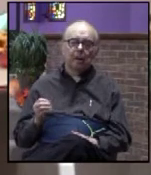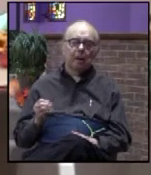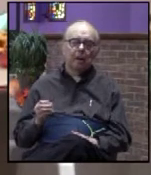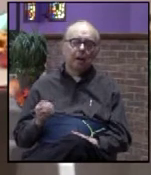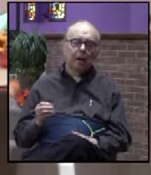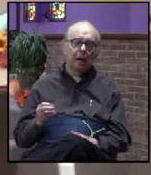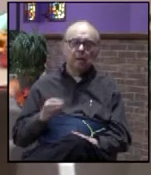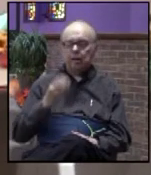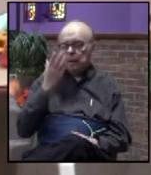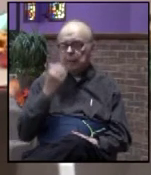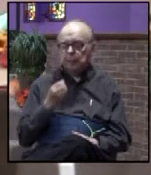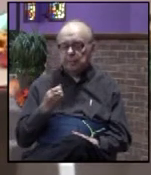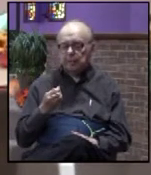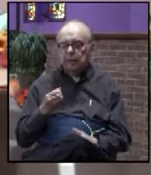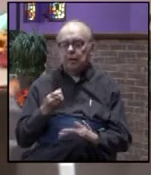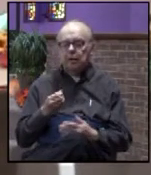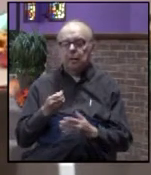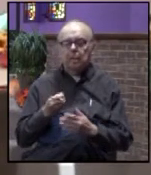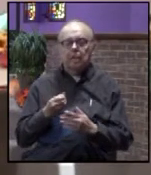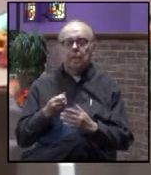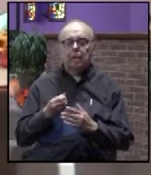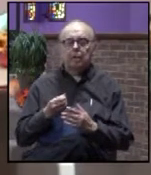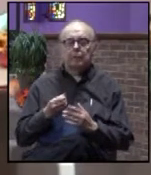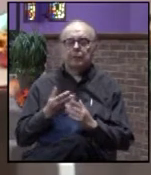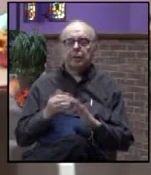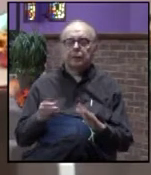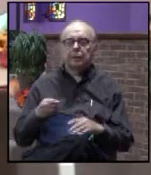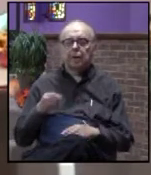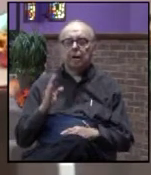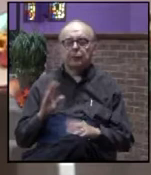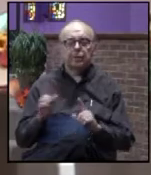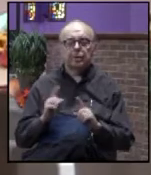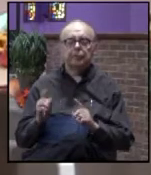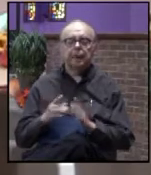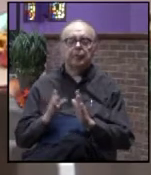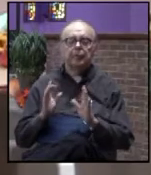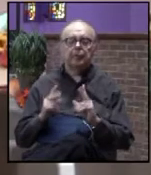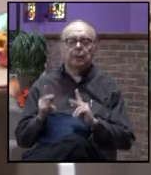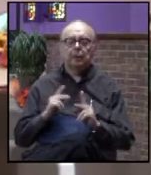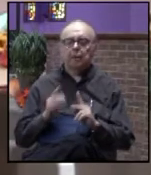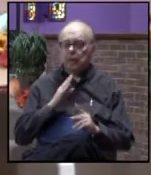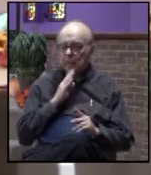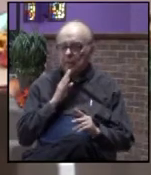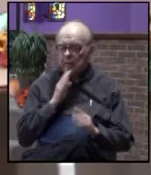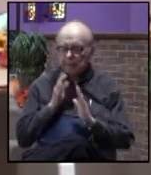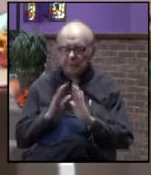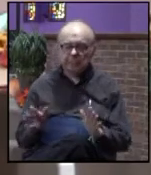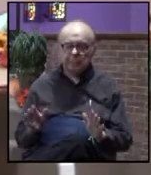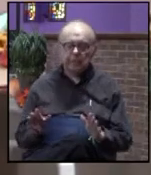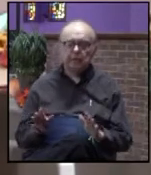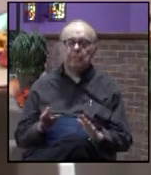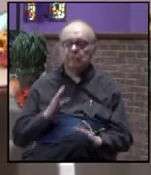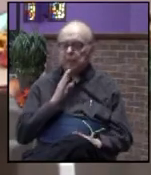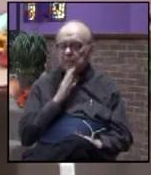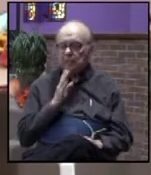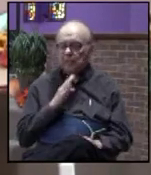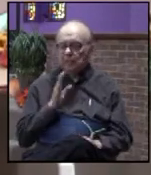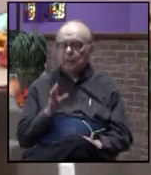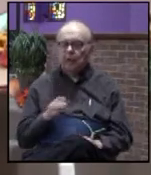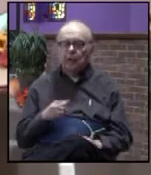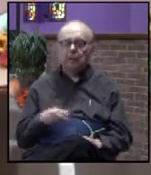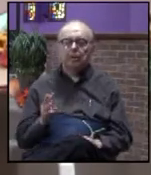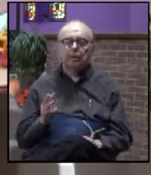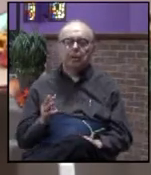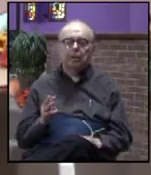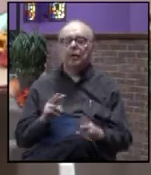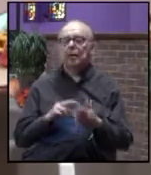the presence of God? It's in his people. So when we start talking about this peace, that he talks about a way of peace, and